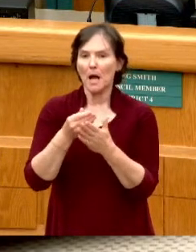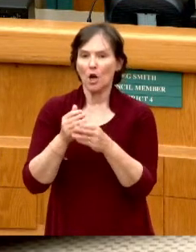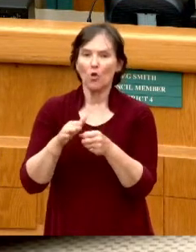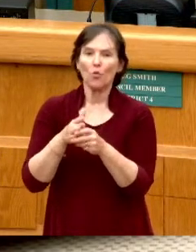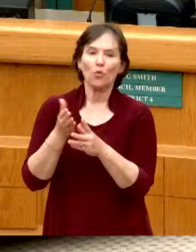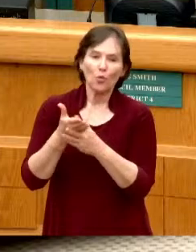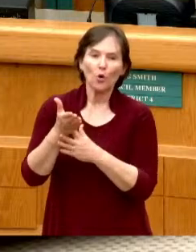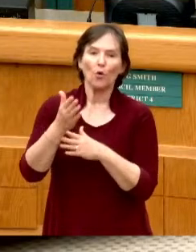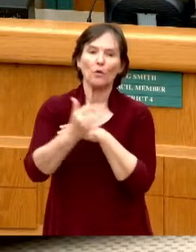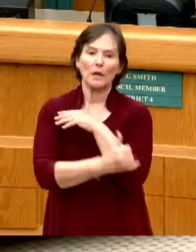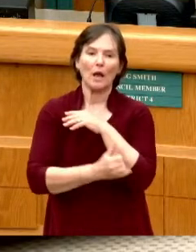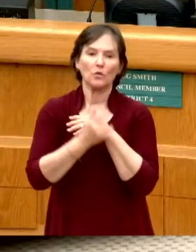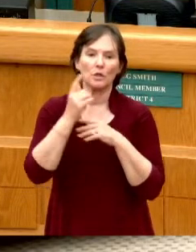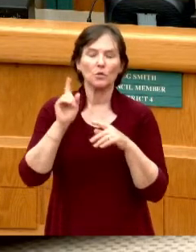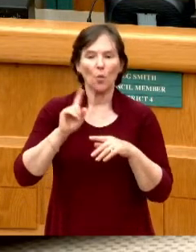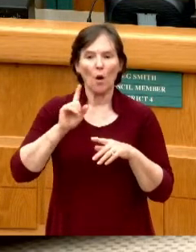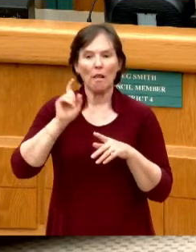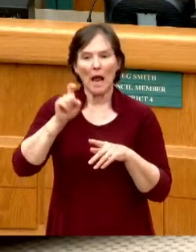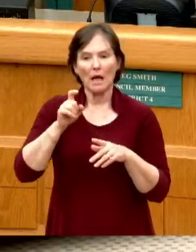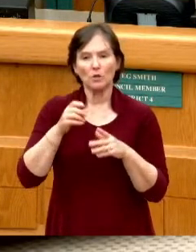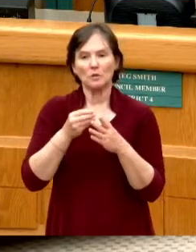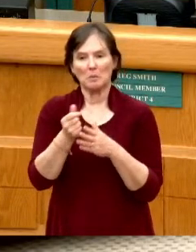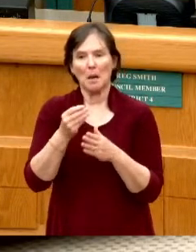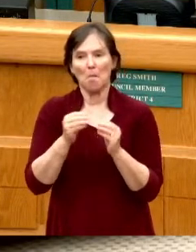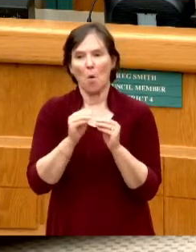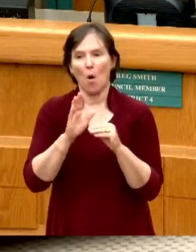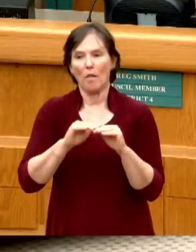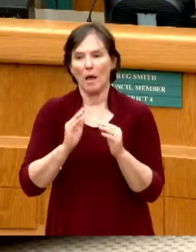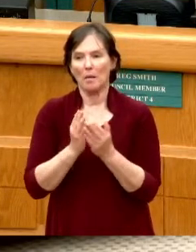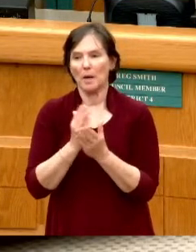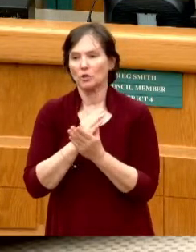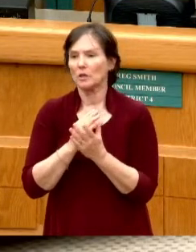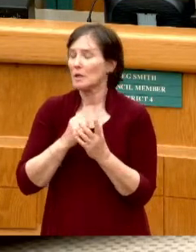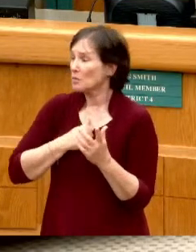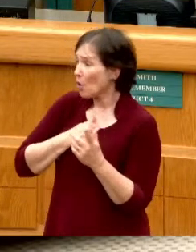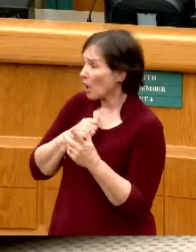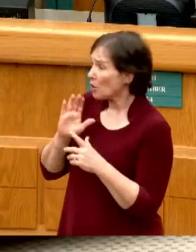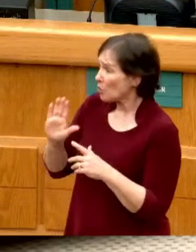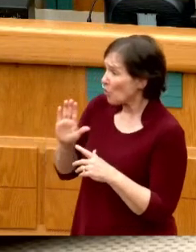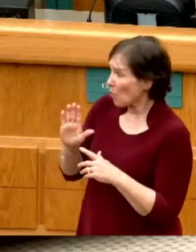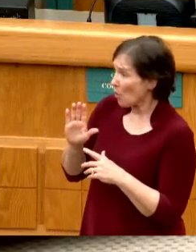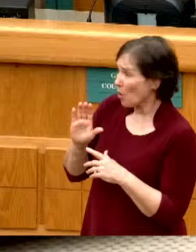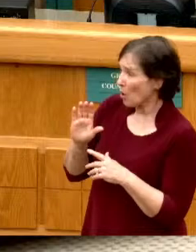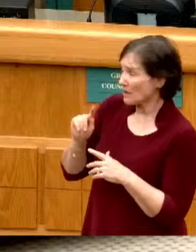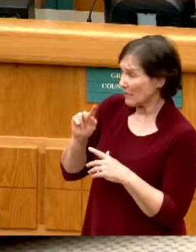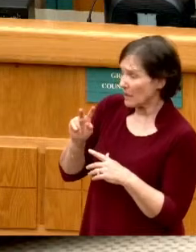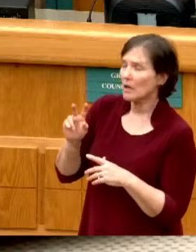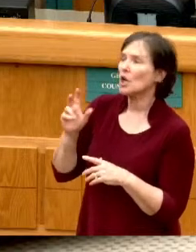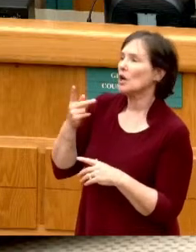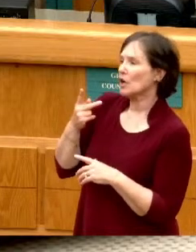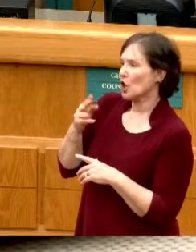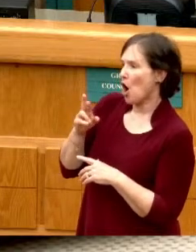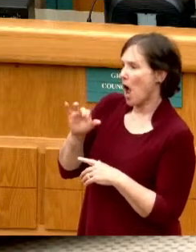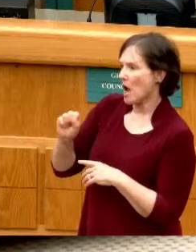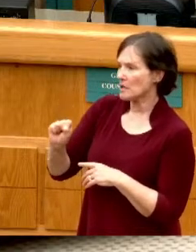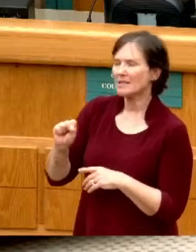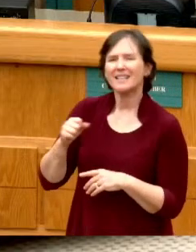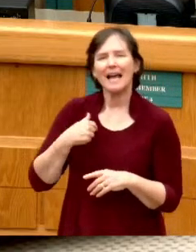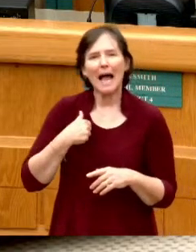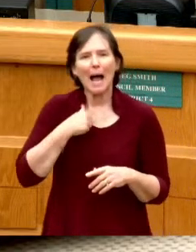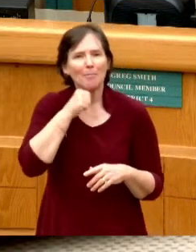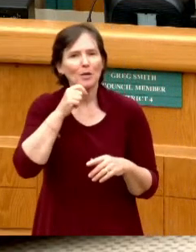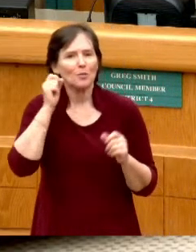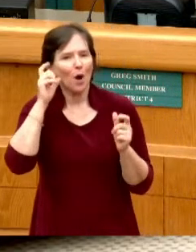the interest from, I'm sorry, your station is? I'm with Chris 6. Yeah, I'm not surprised. So Channel 6 is always